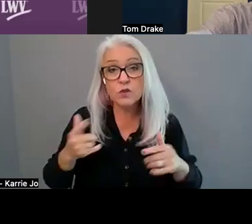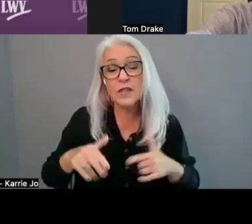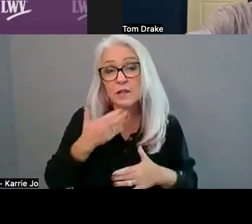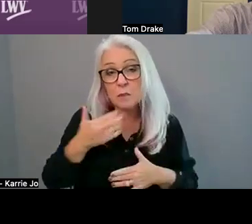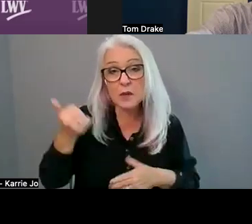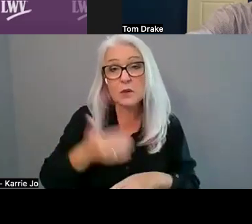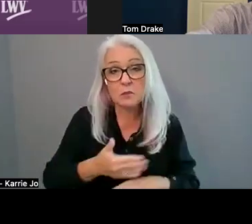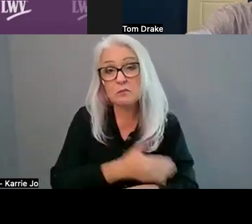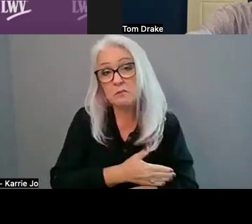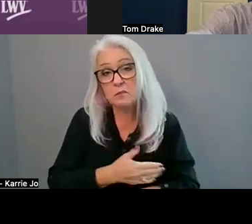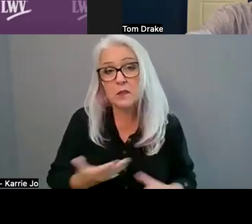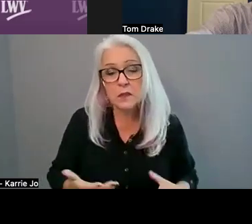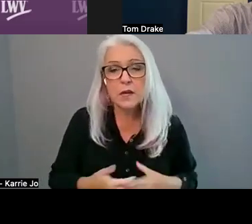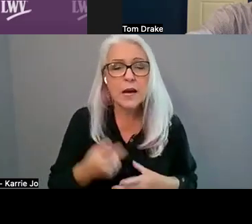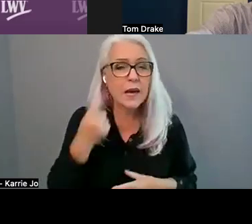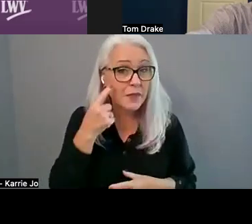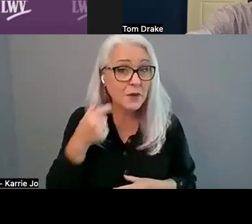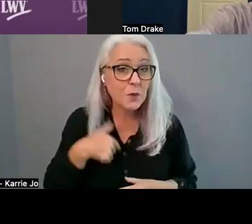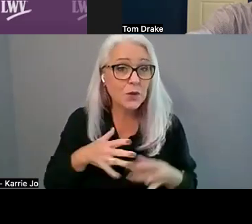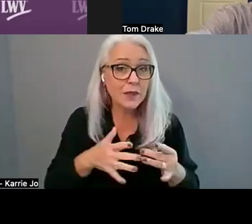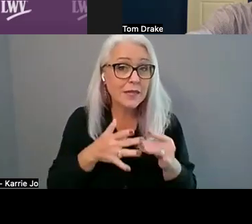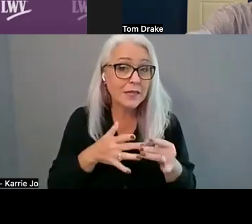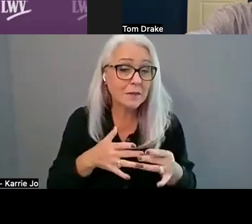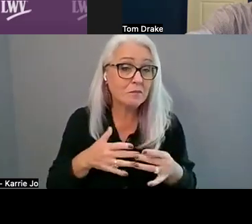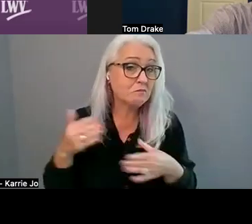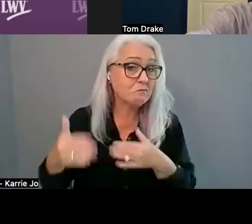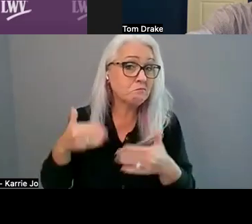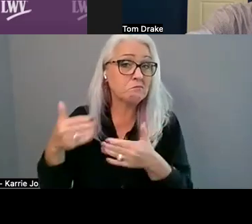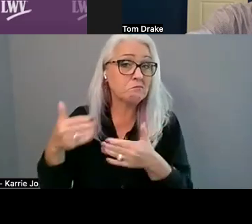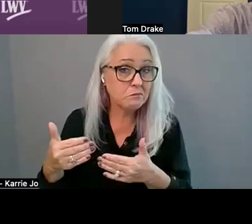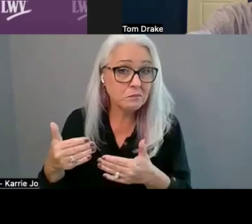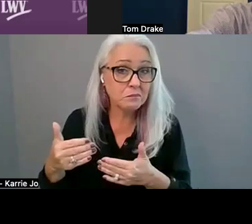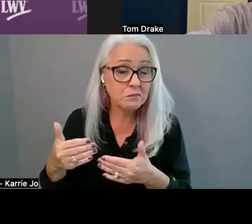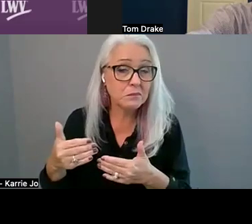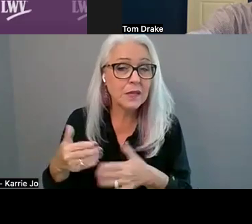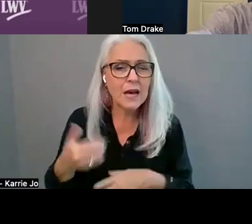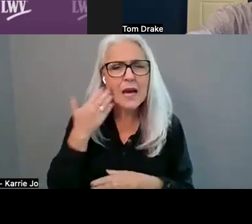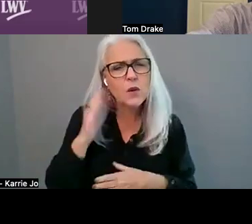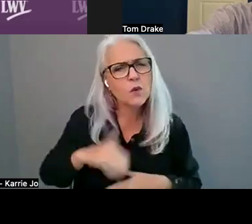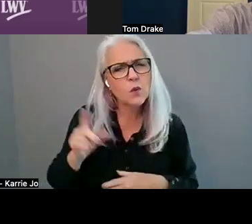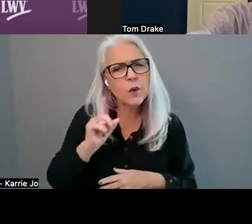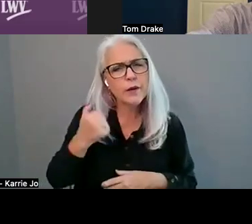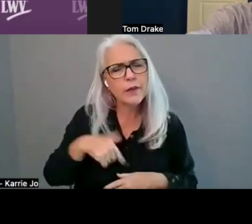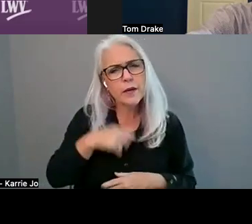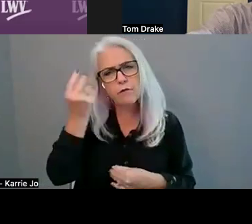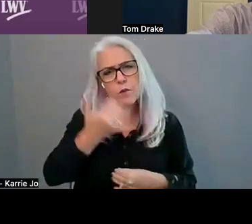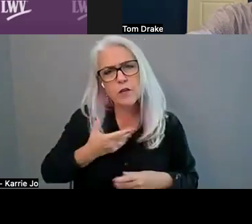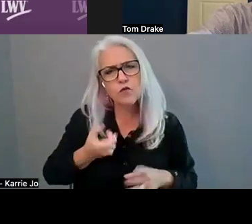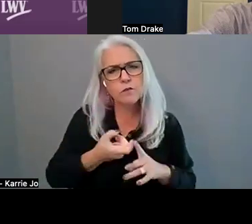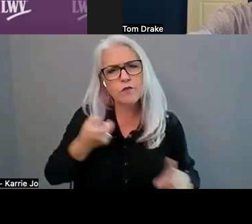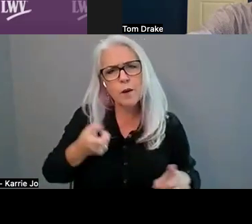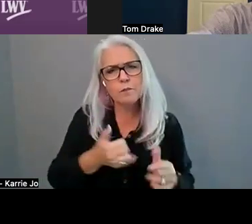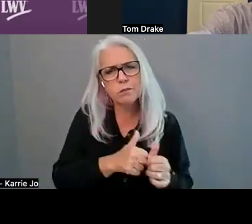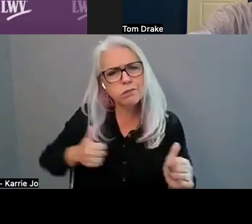actually leading the charge on this. So I don't know uh, where that information is coming from. Yeah, and the